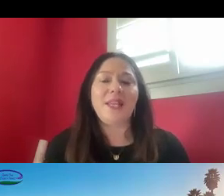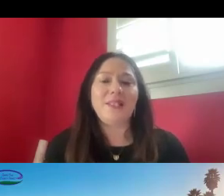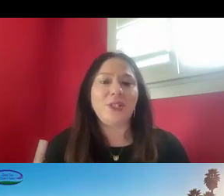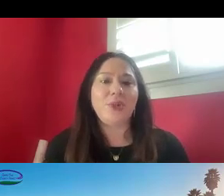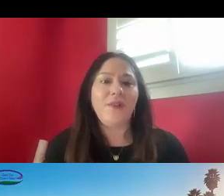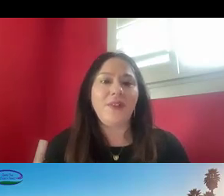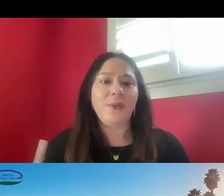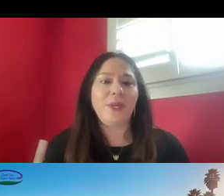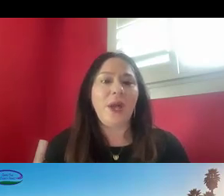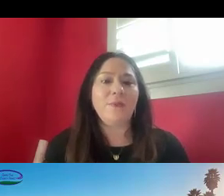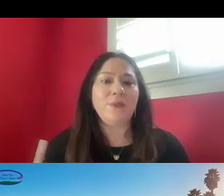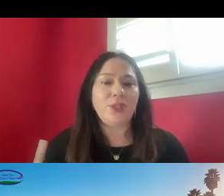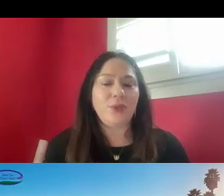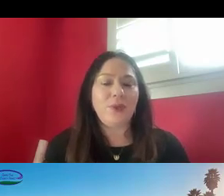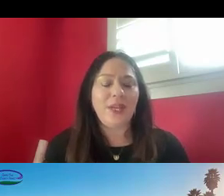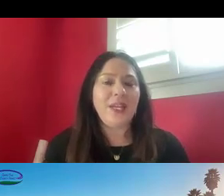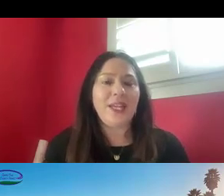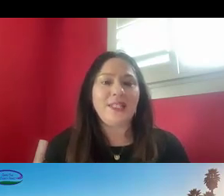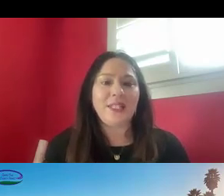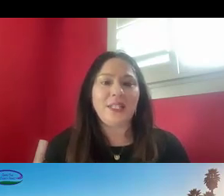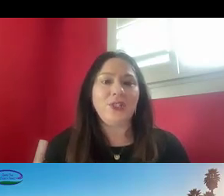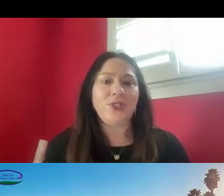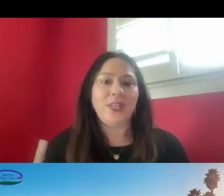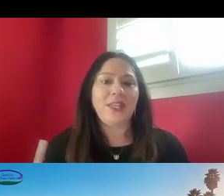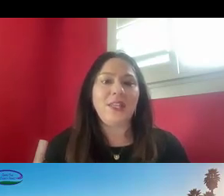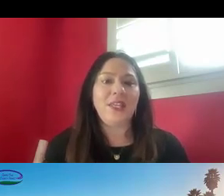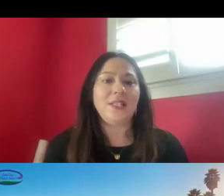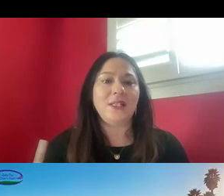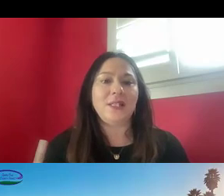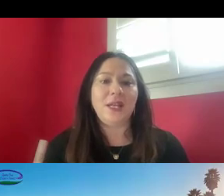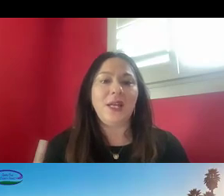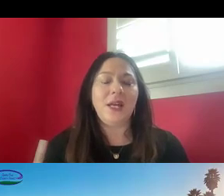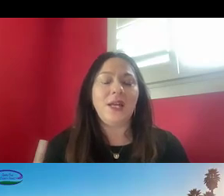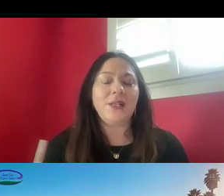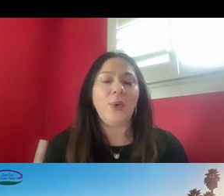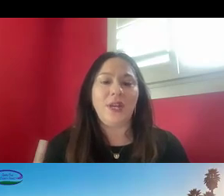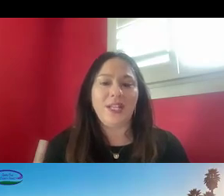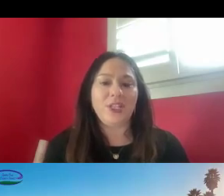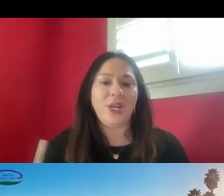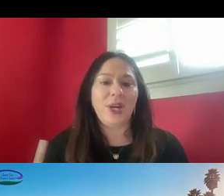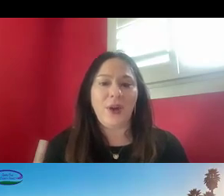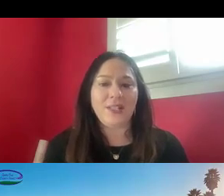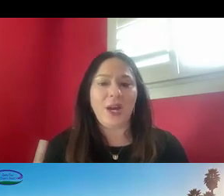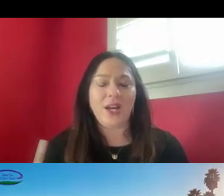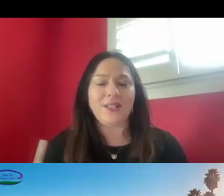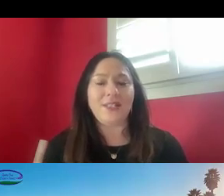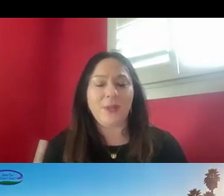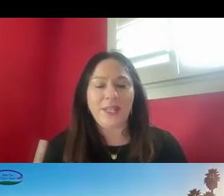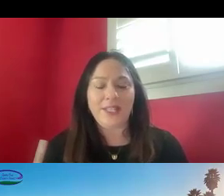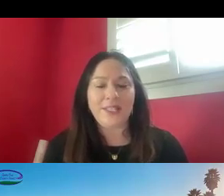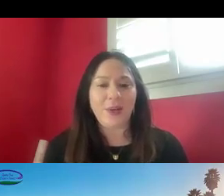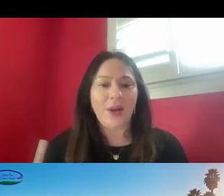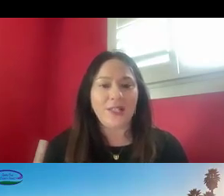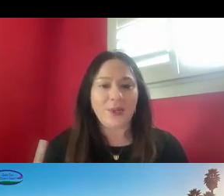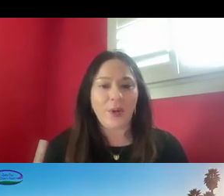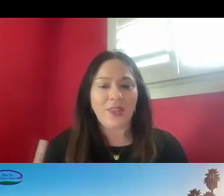Across a center to everything we do is looking to strengthen the coordination across our